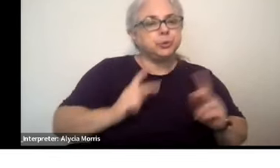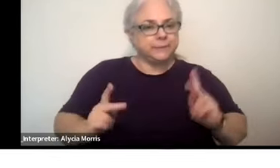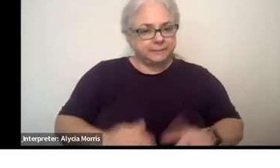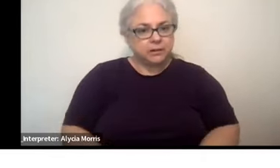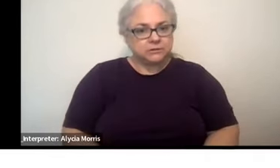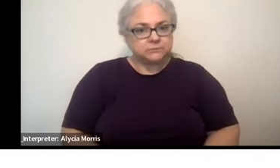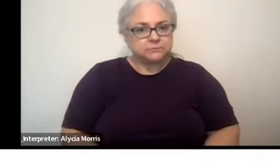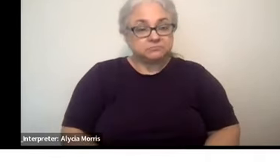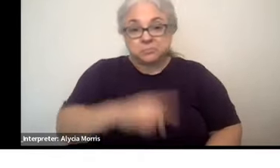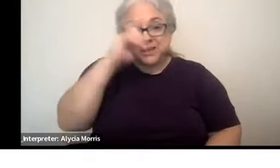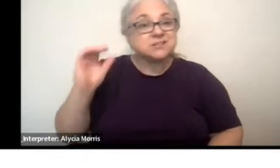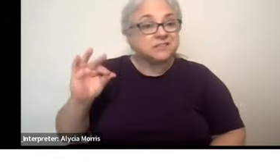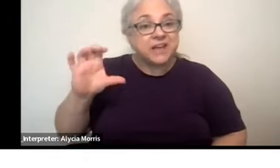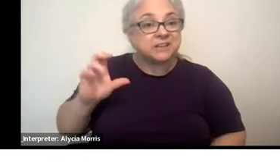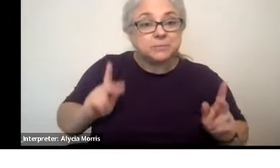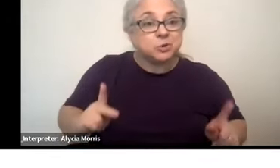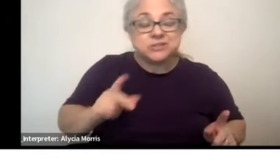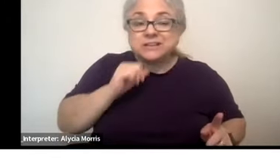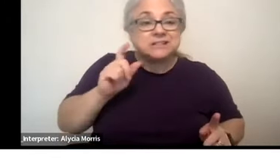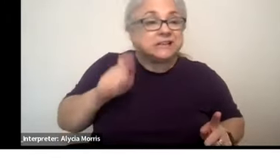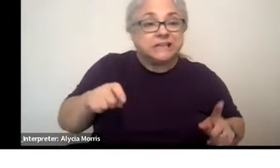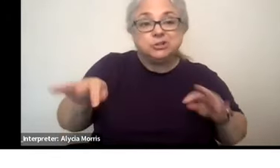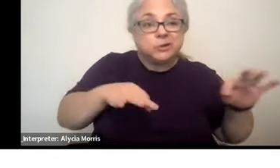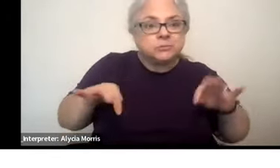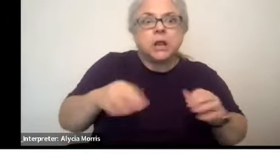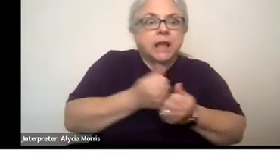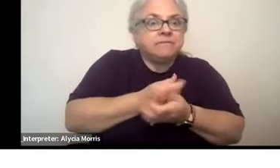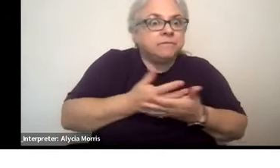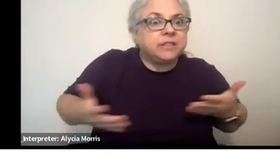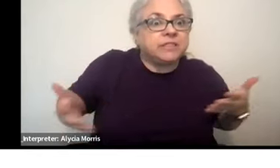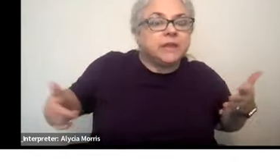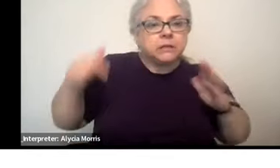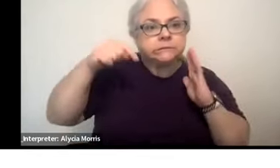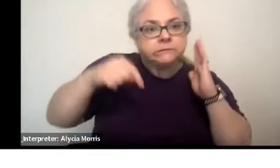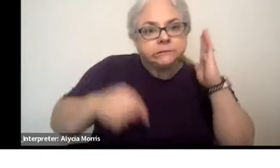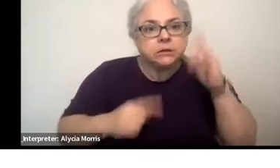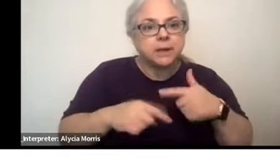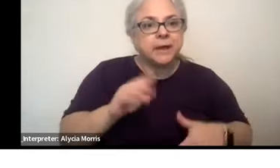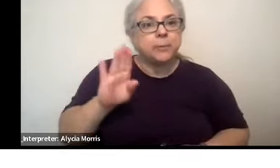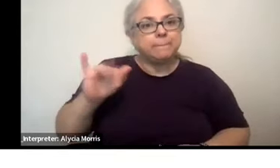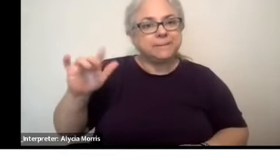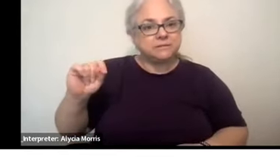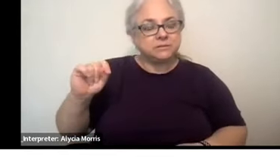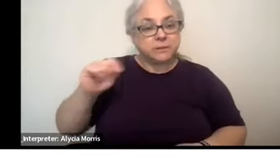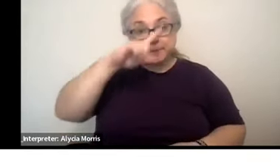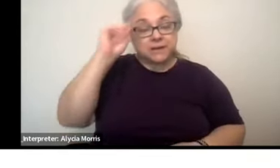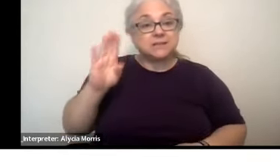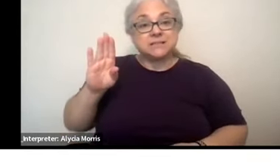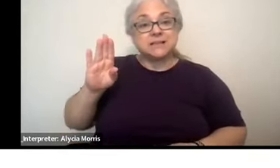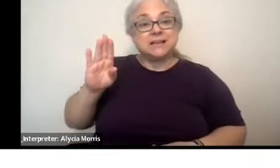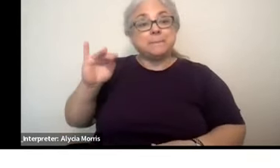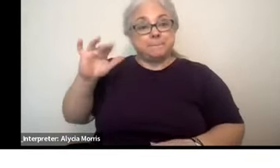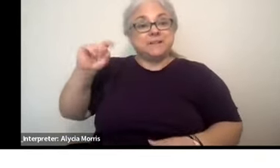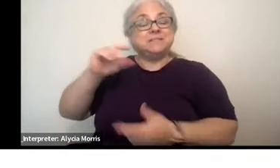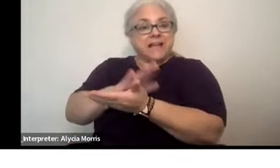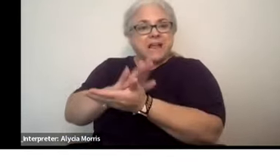to explain everything there is about the BILT, because in the BILT Academy, everyone is going to have a